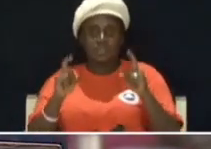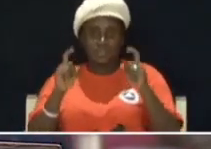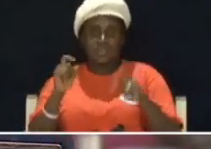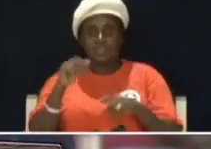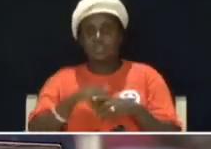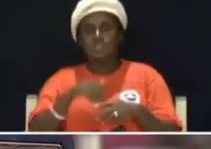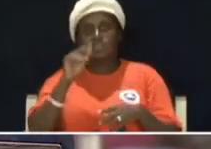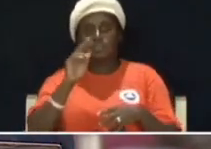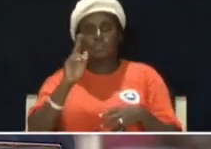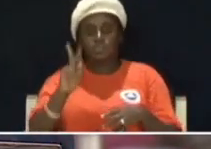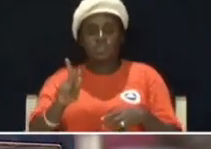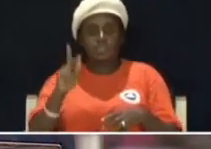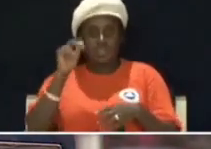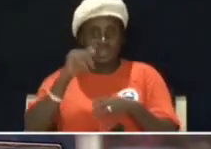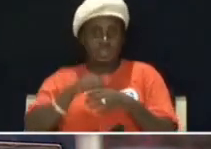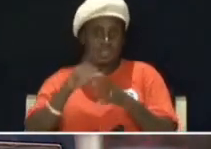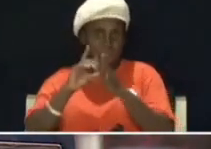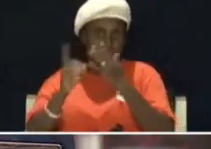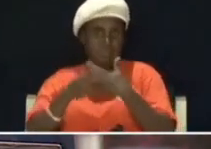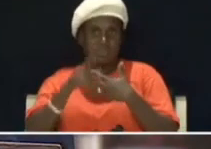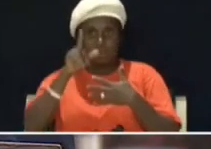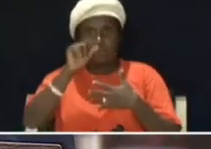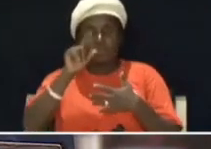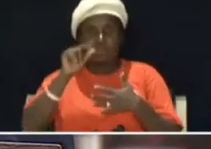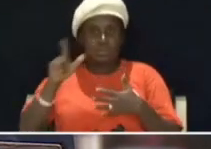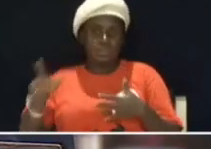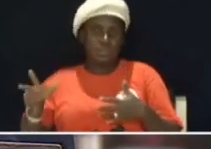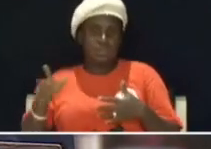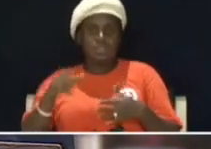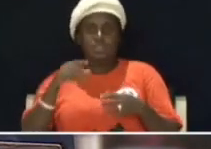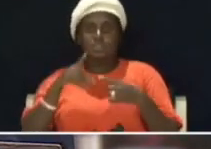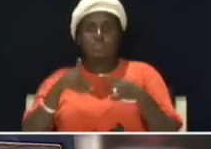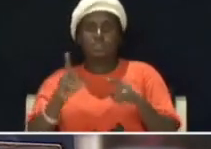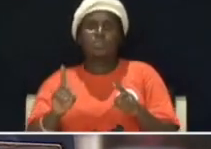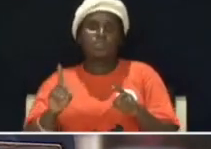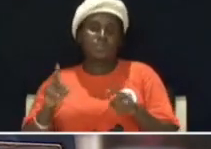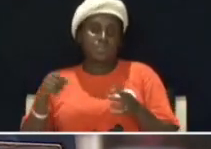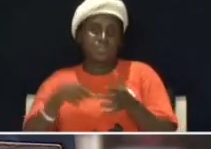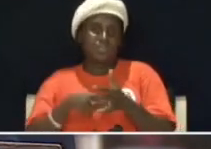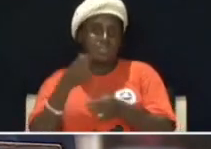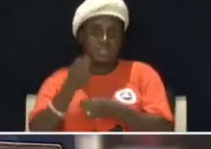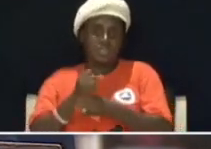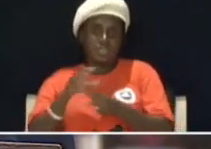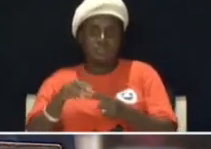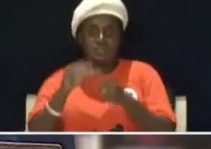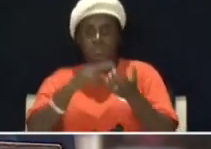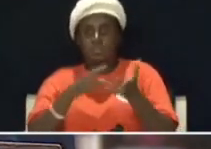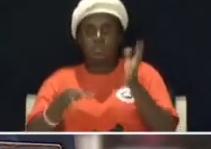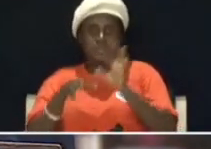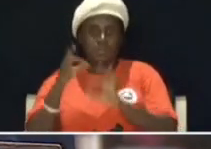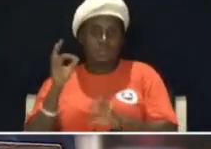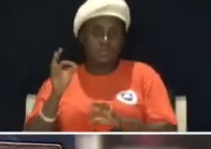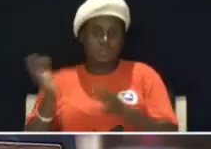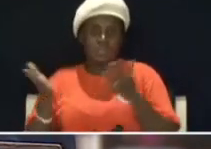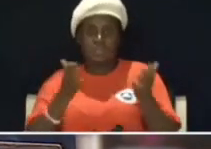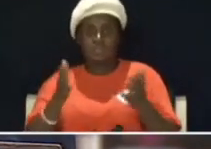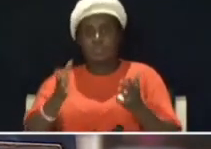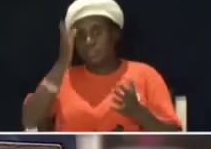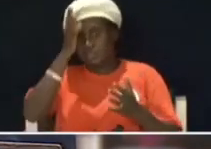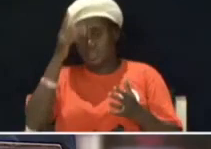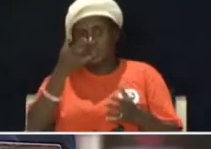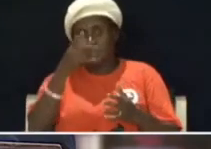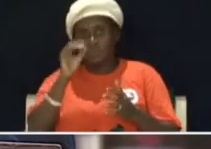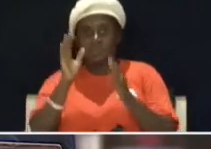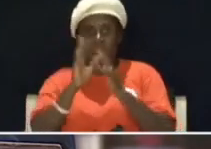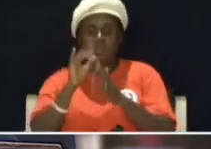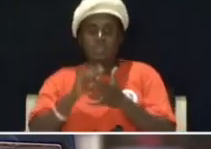December 2023. During the March 2024 Holy Ghost service, Daddy Gio prayed that the Lord would carry